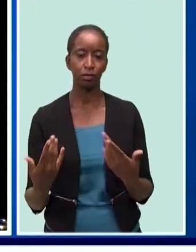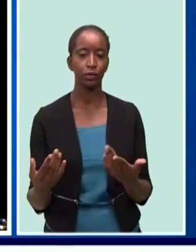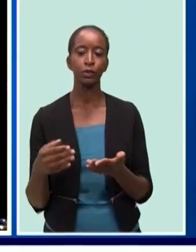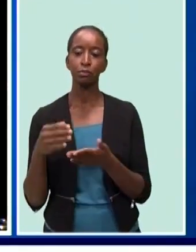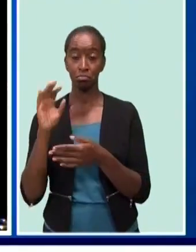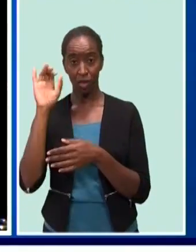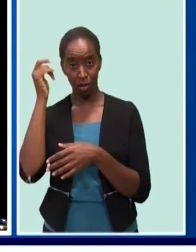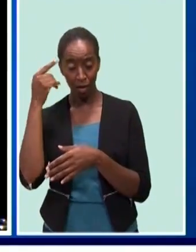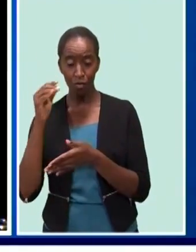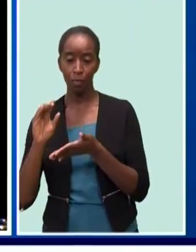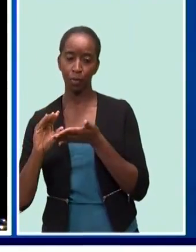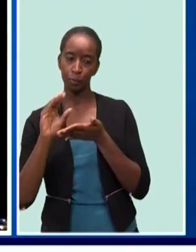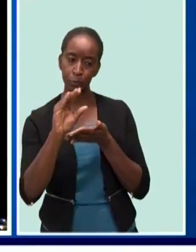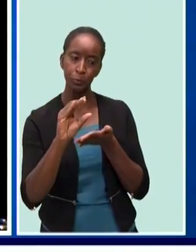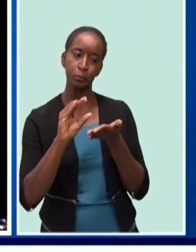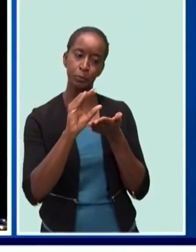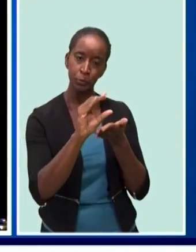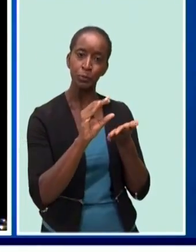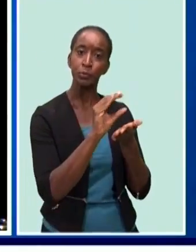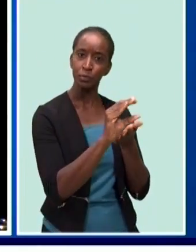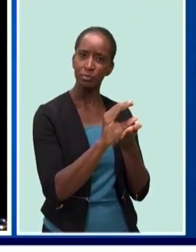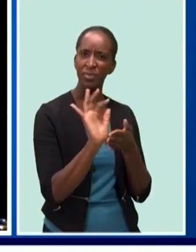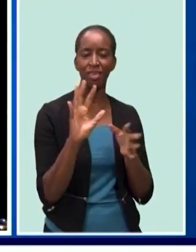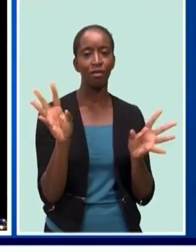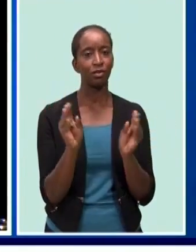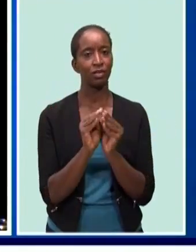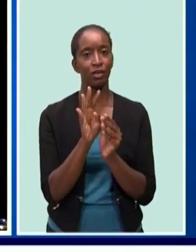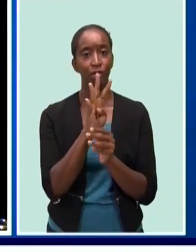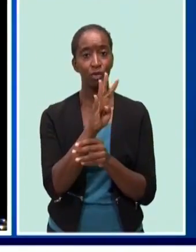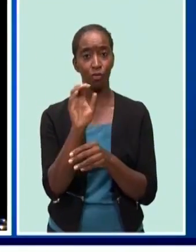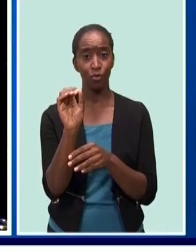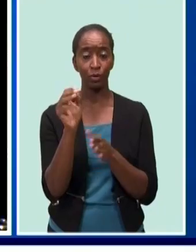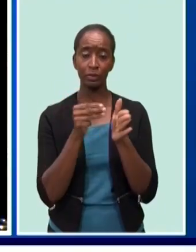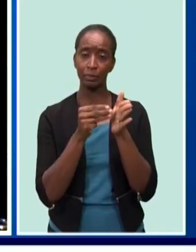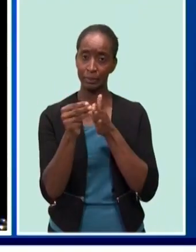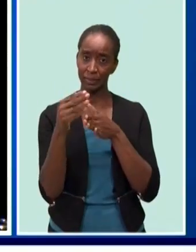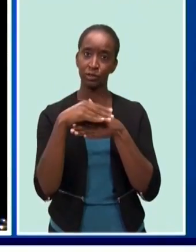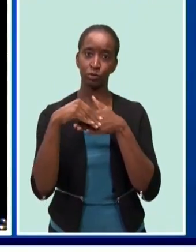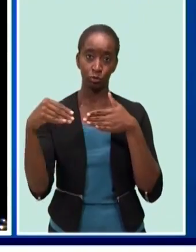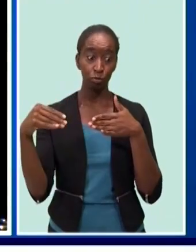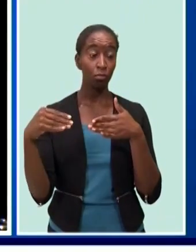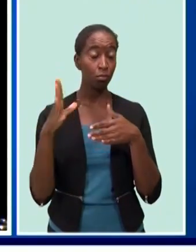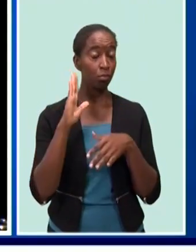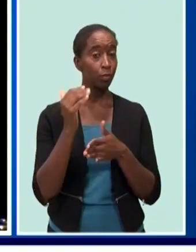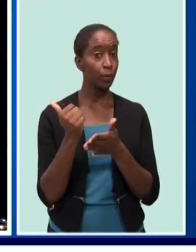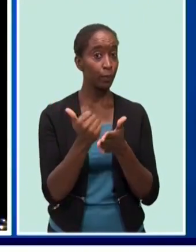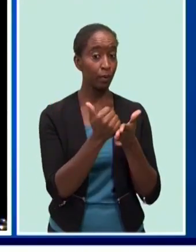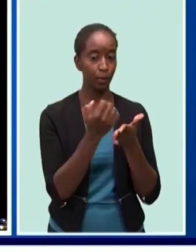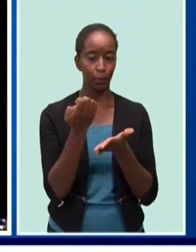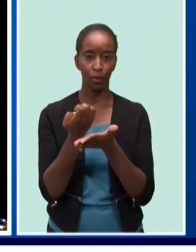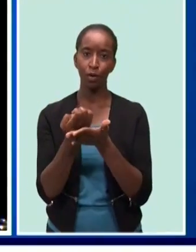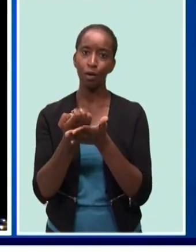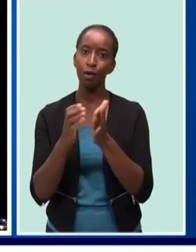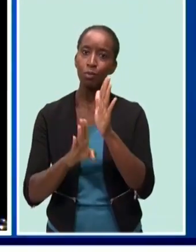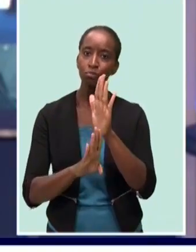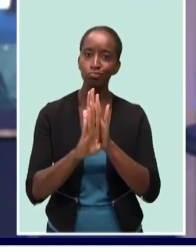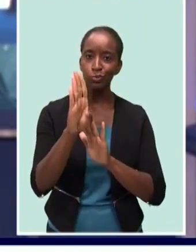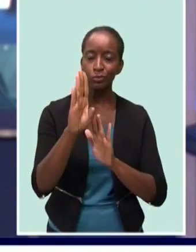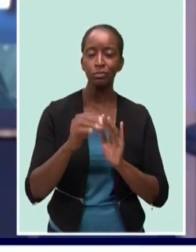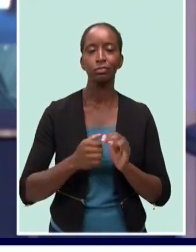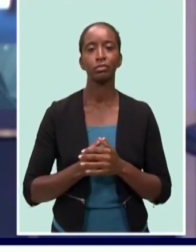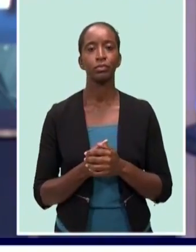since around 2012. So those refunds and VAT refunds and corporation income tax